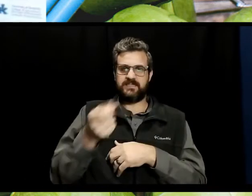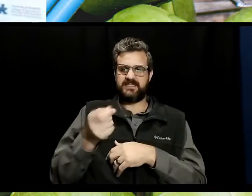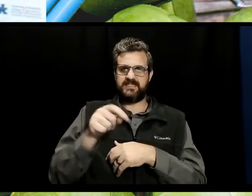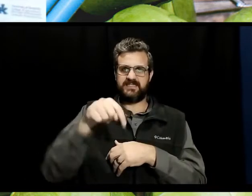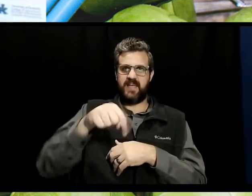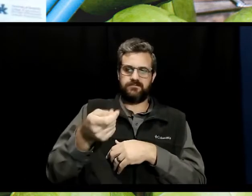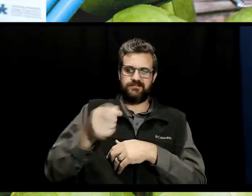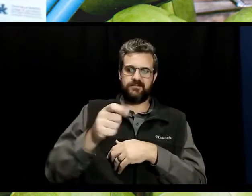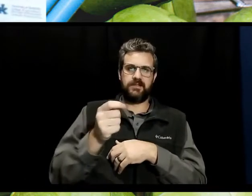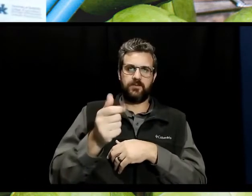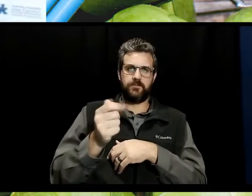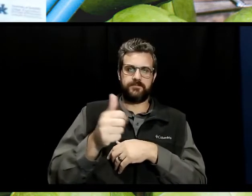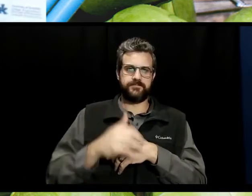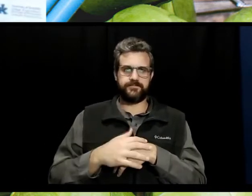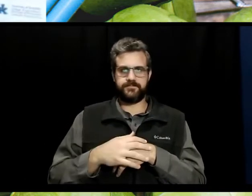bit.